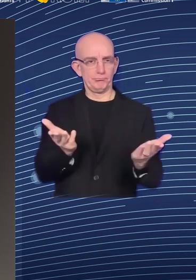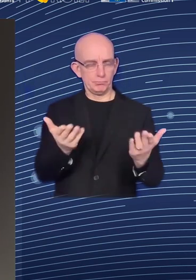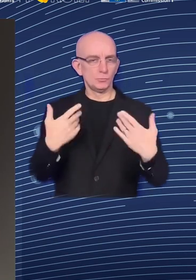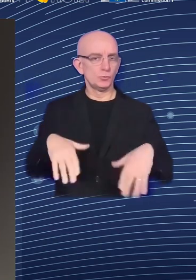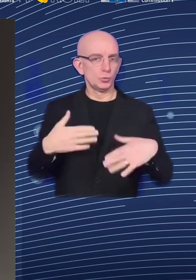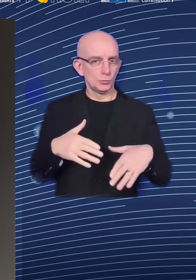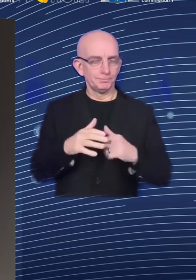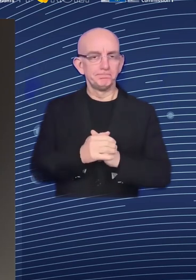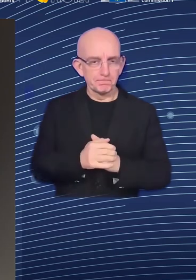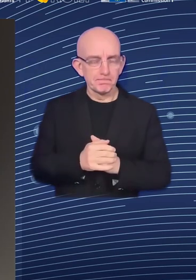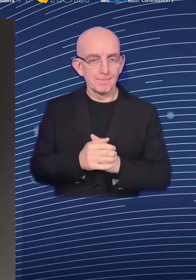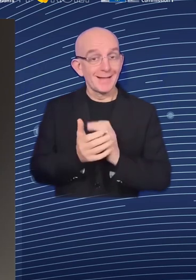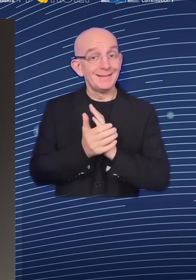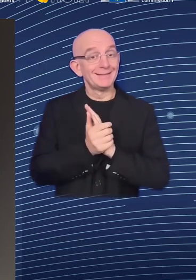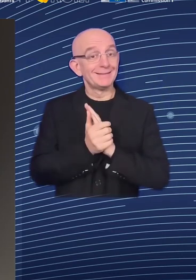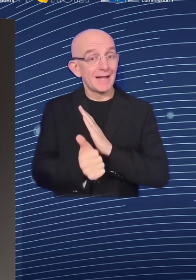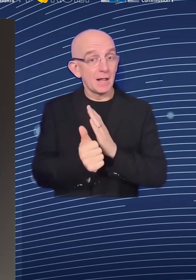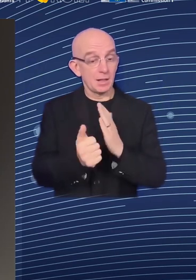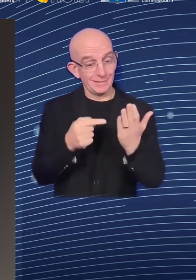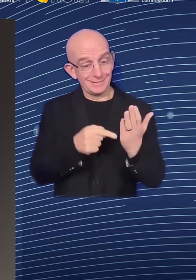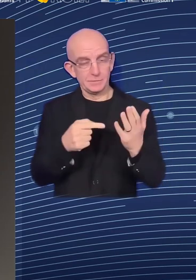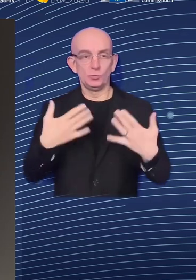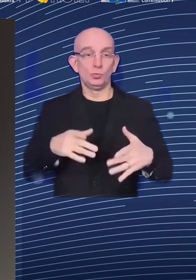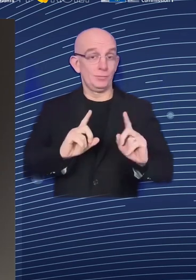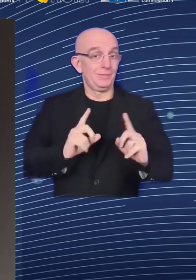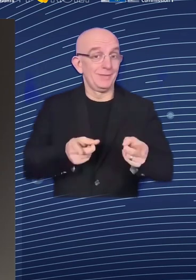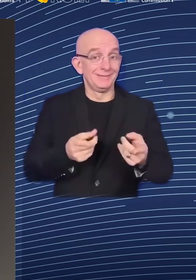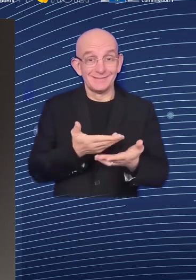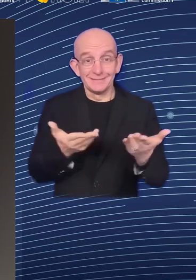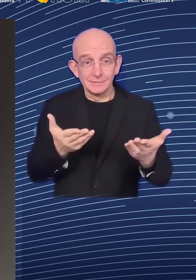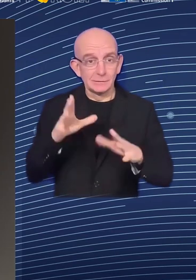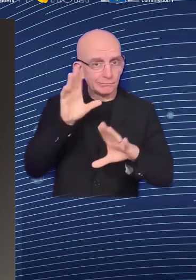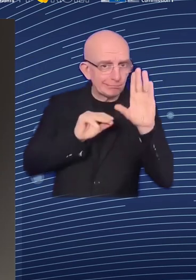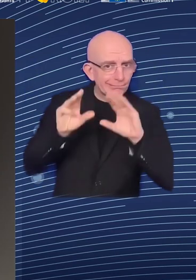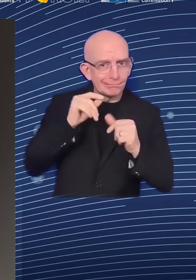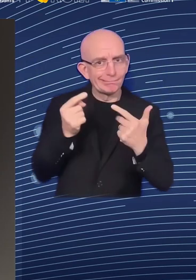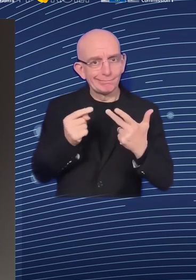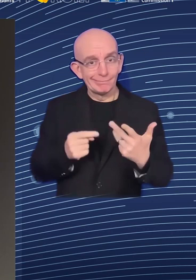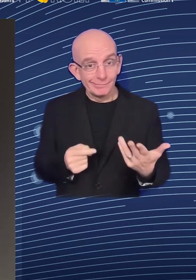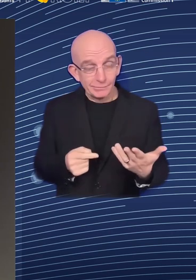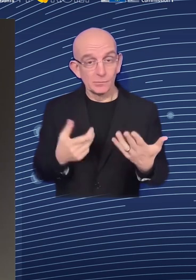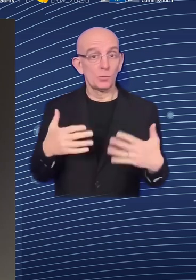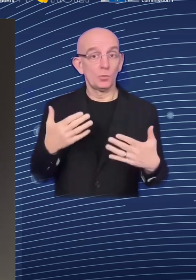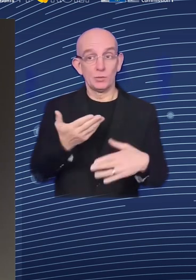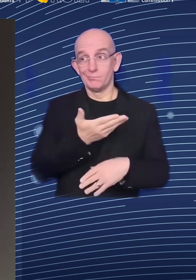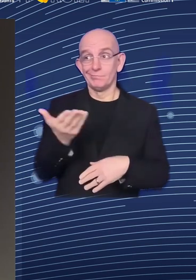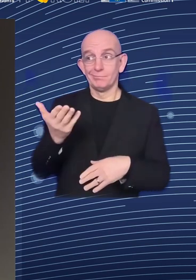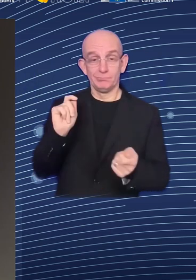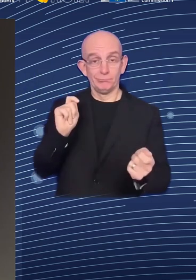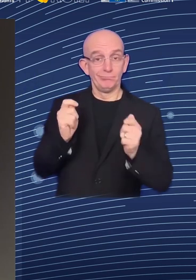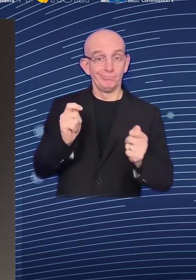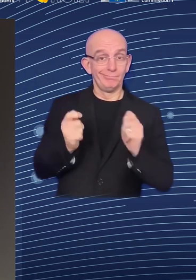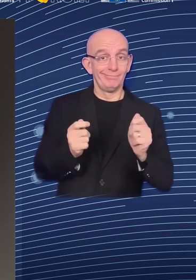much about in Brussels, but they require people with the know-how to actually get them done on the ground. A recent Eurobarometer